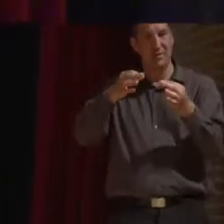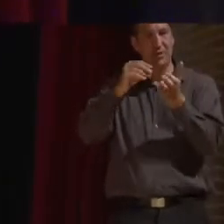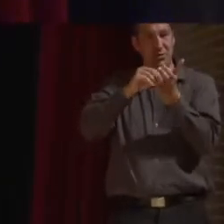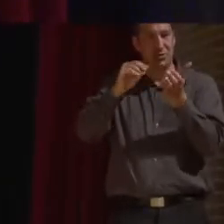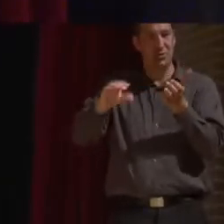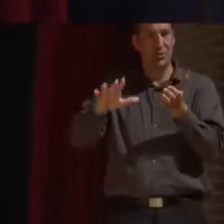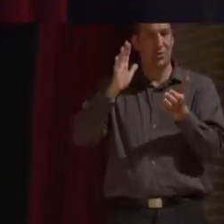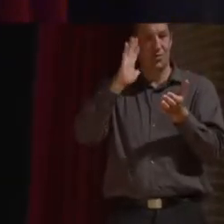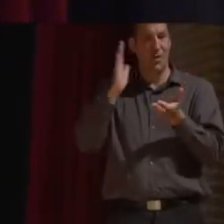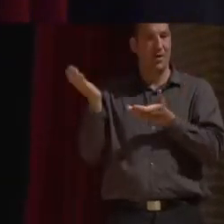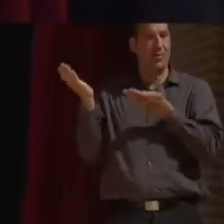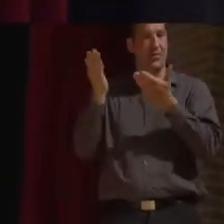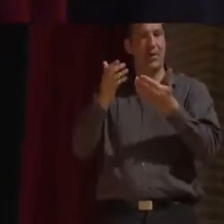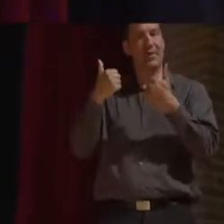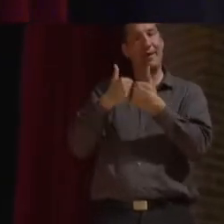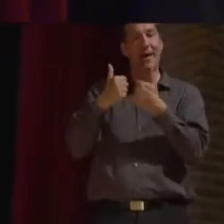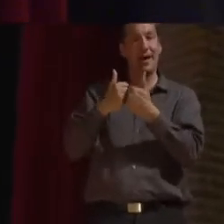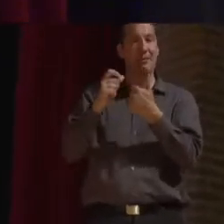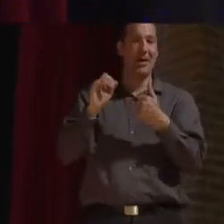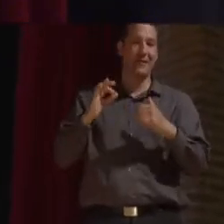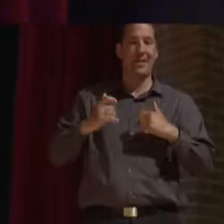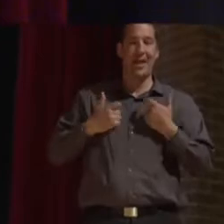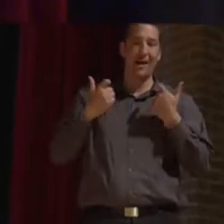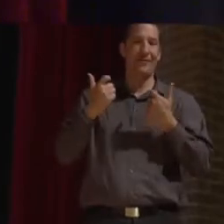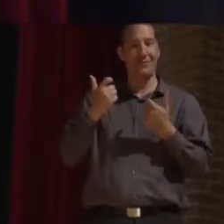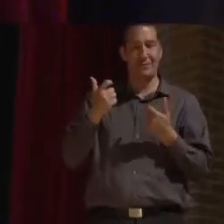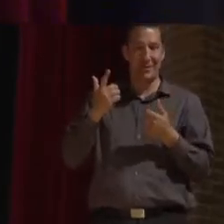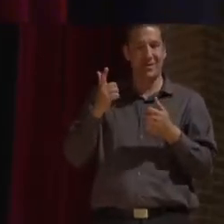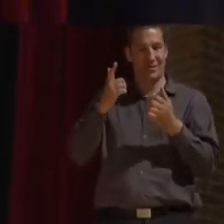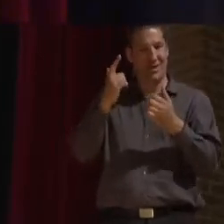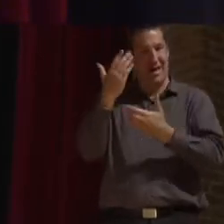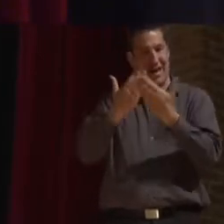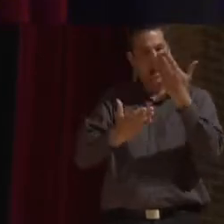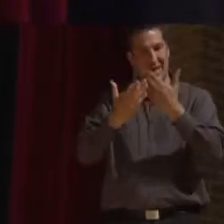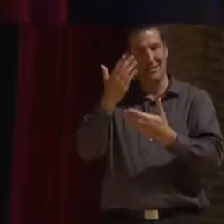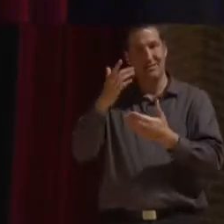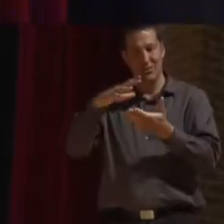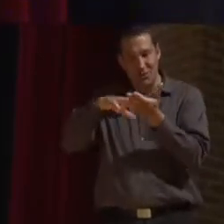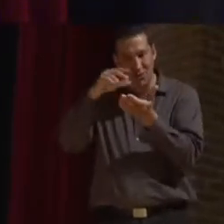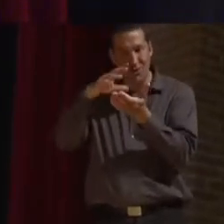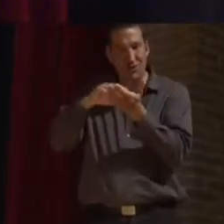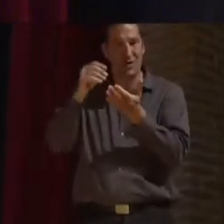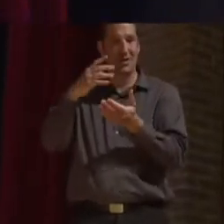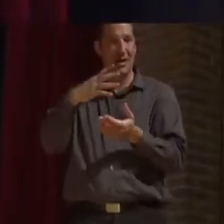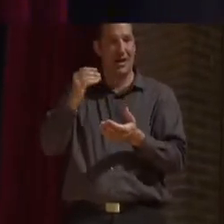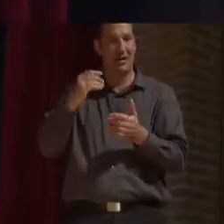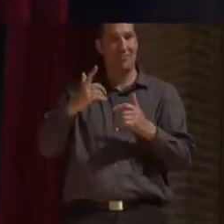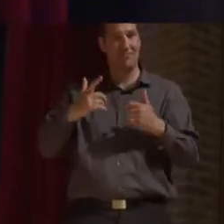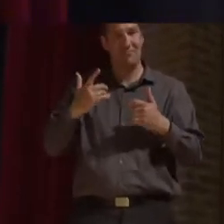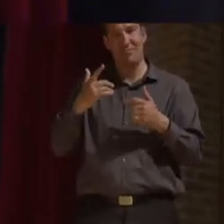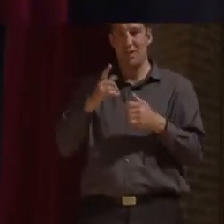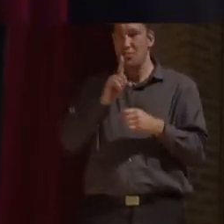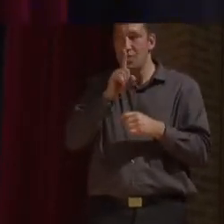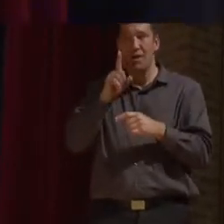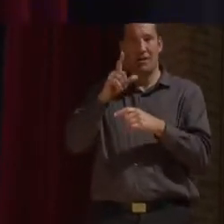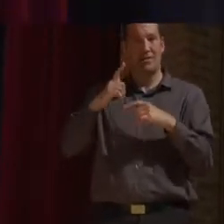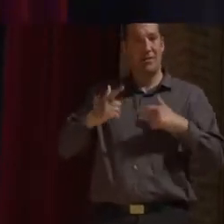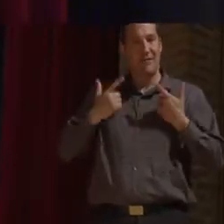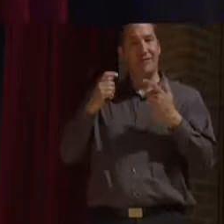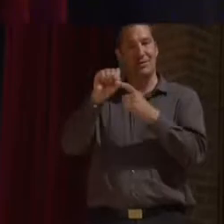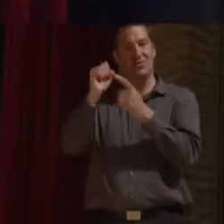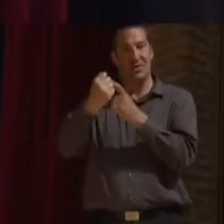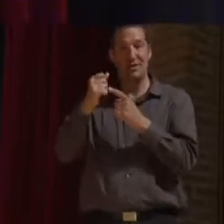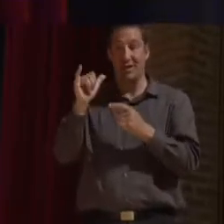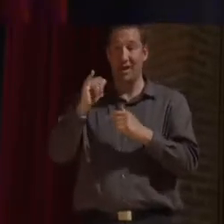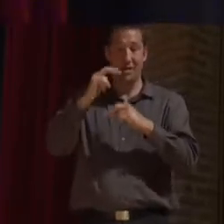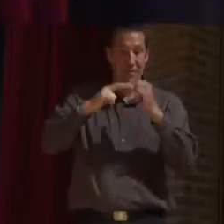bring the game of life alive through hands-on learning and exploring life lessons. And they're going to be doing some things on cooking, building a house